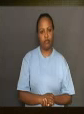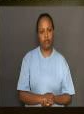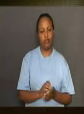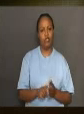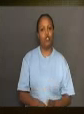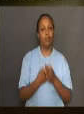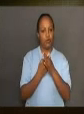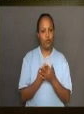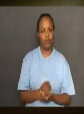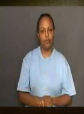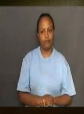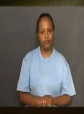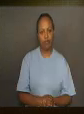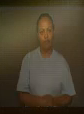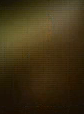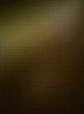Begin.